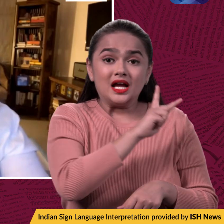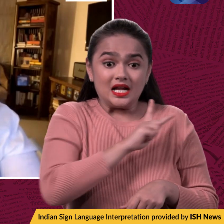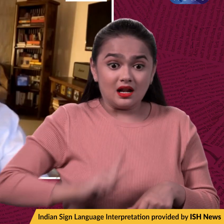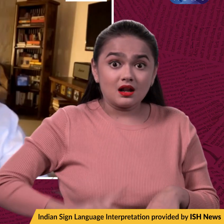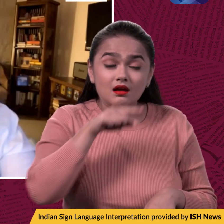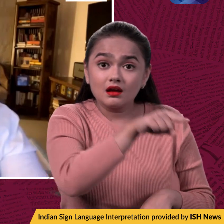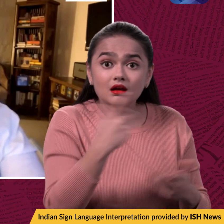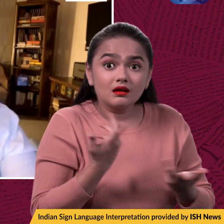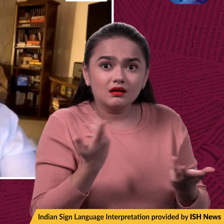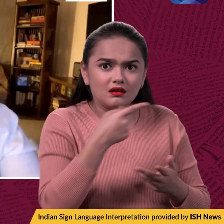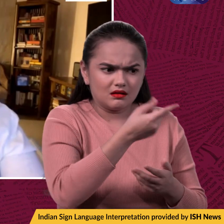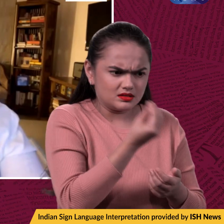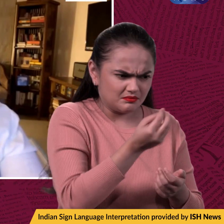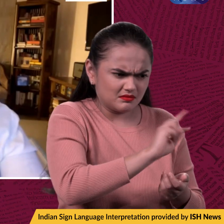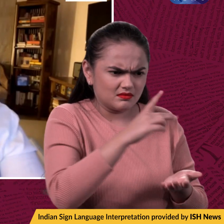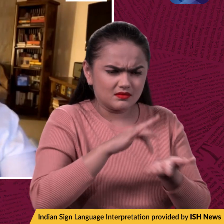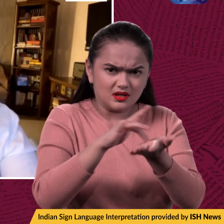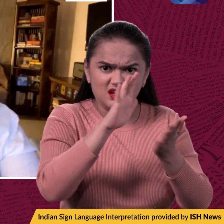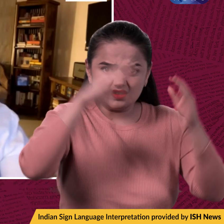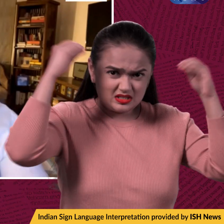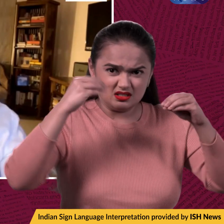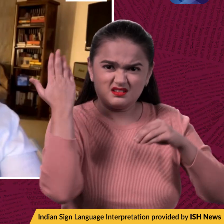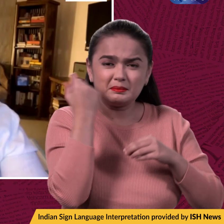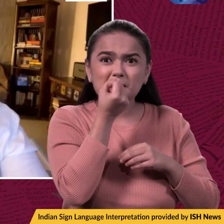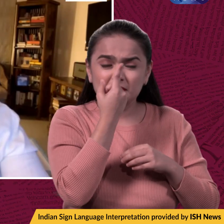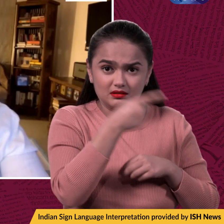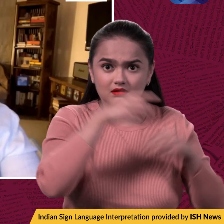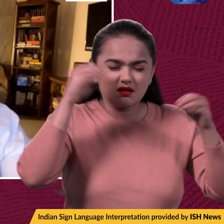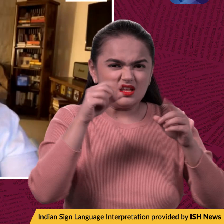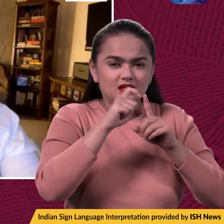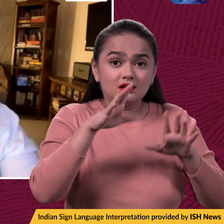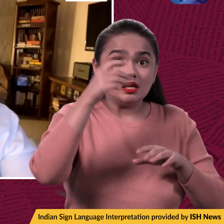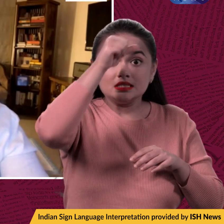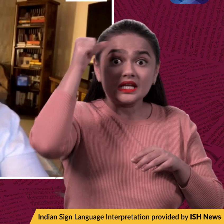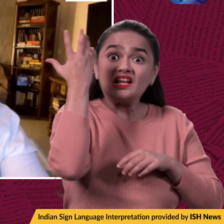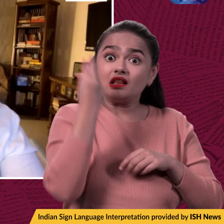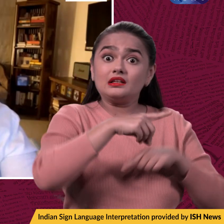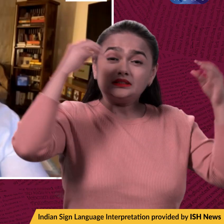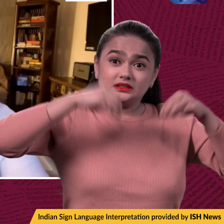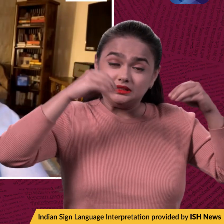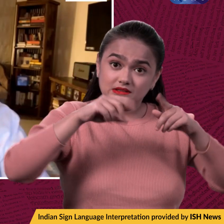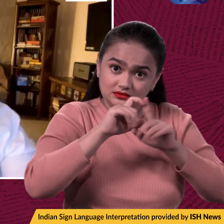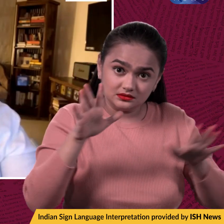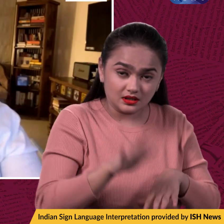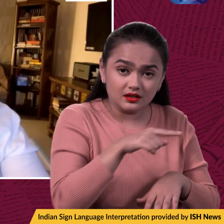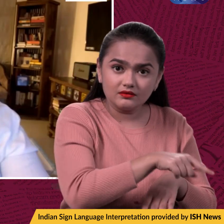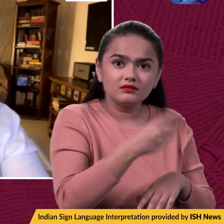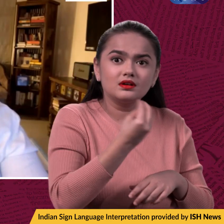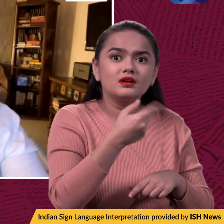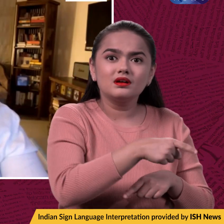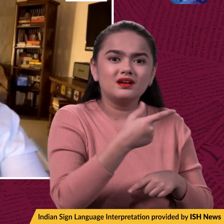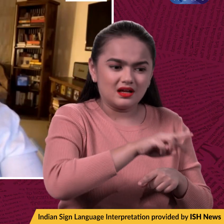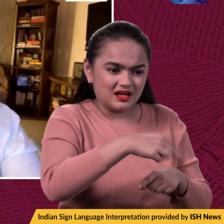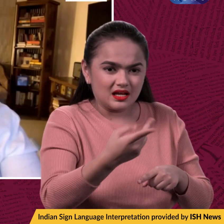Karnataka, there was some respite from the rains on Monday. Heavy rains on Sunday night, though, left an